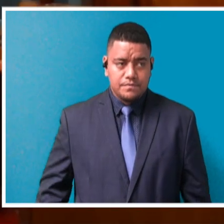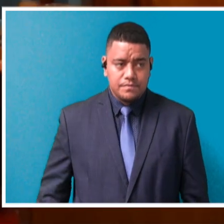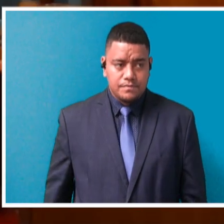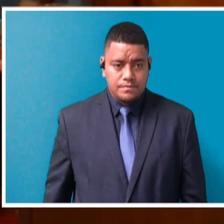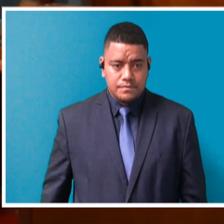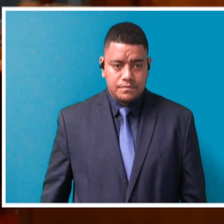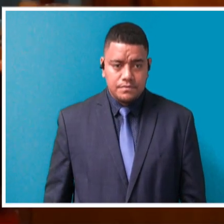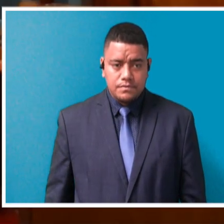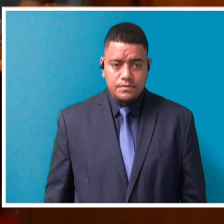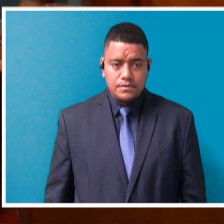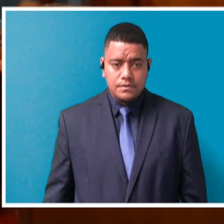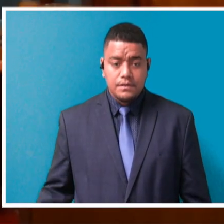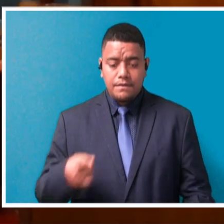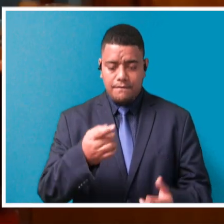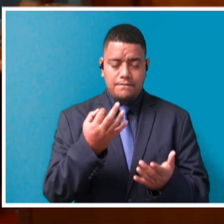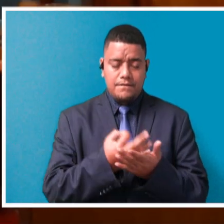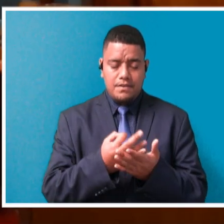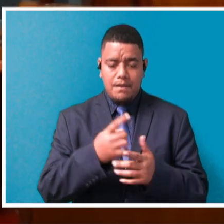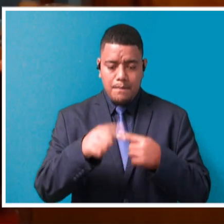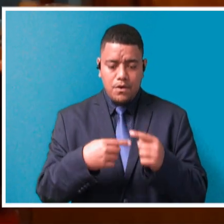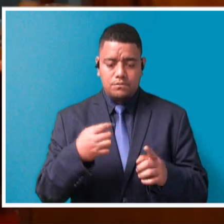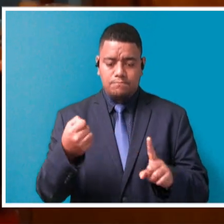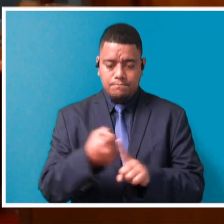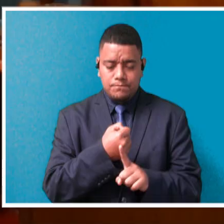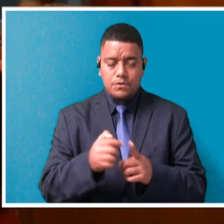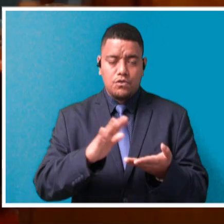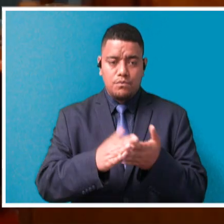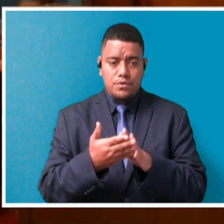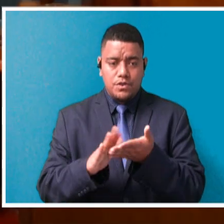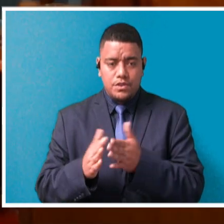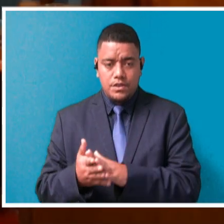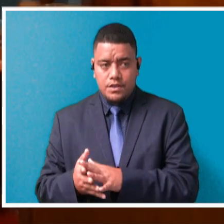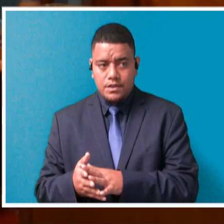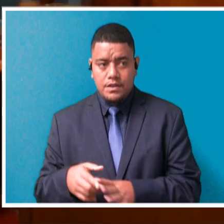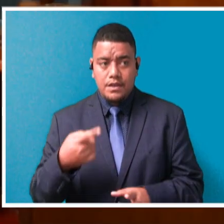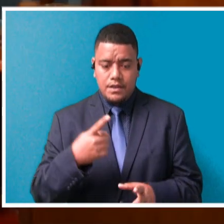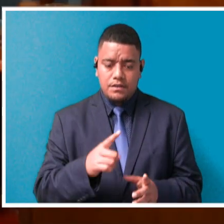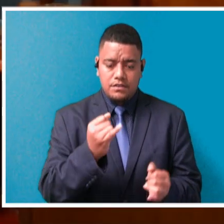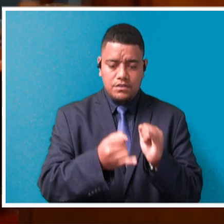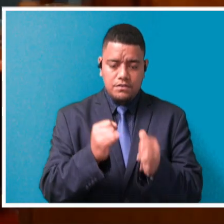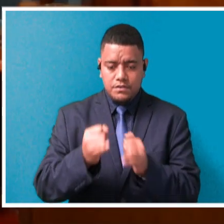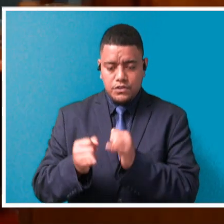is fundamentally about empowering communities and individuals,